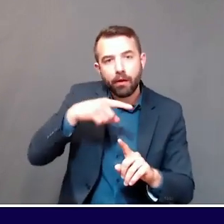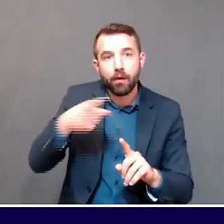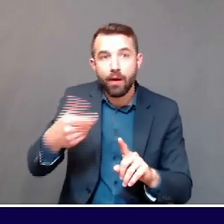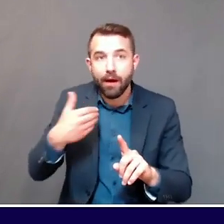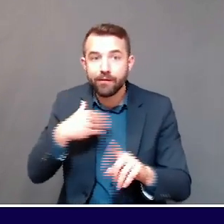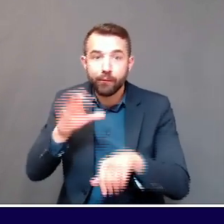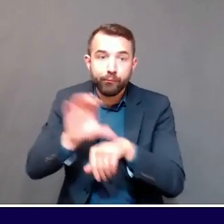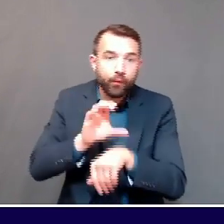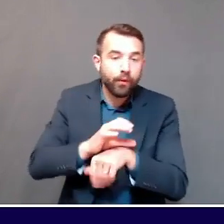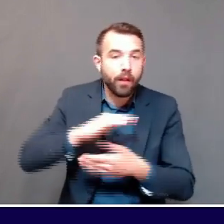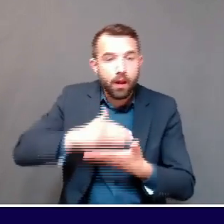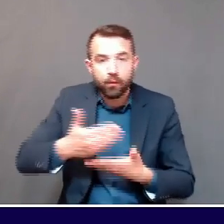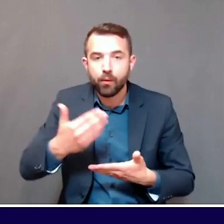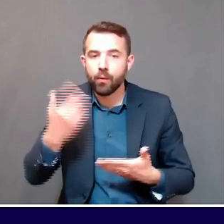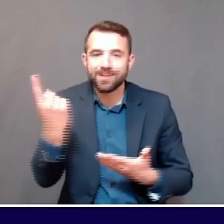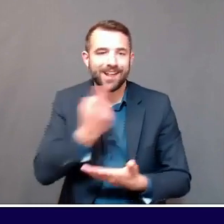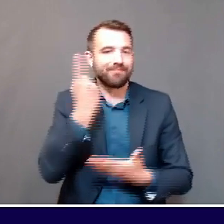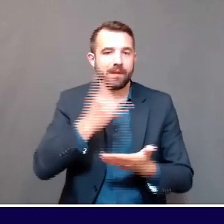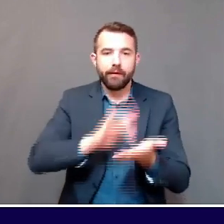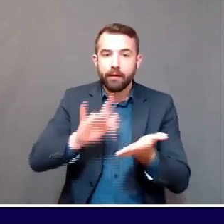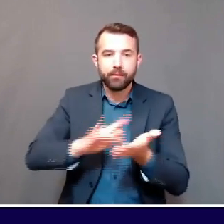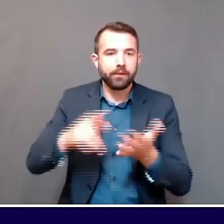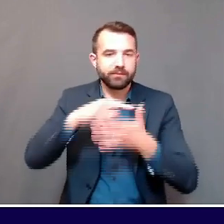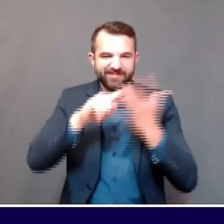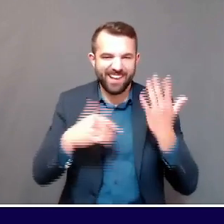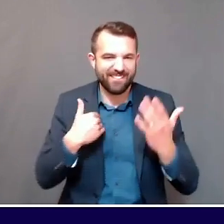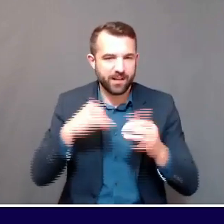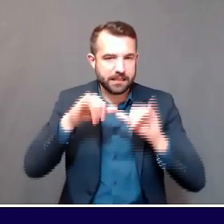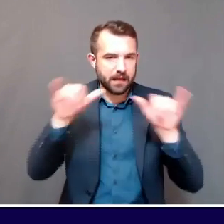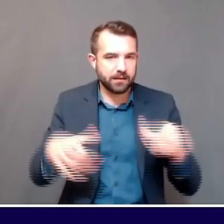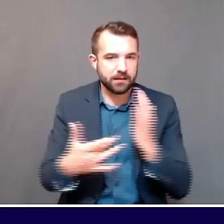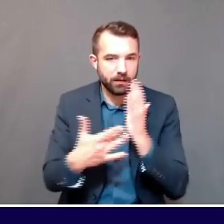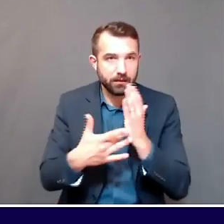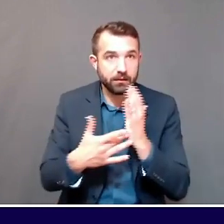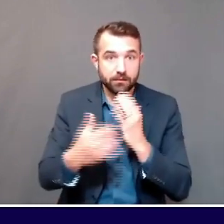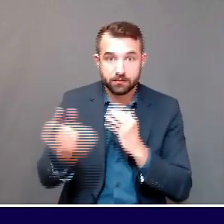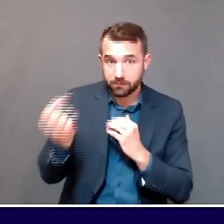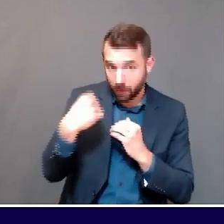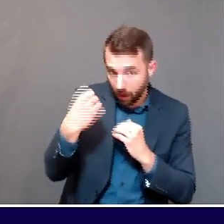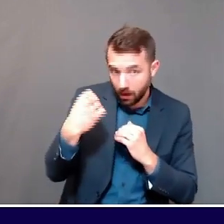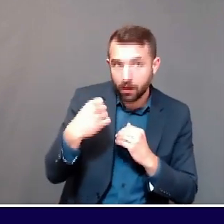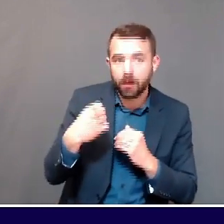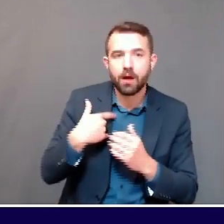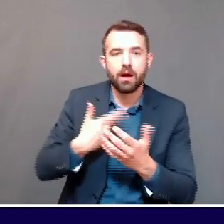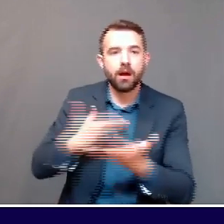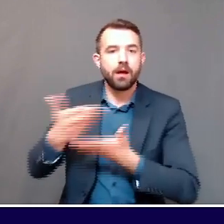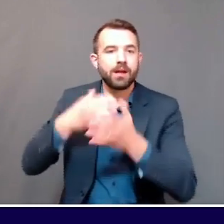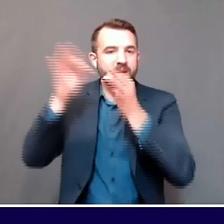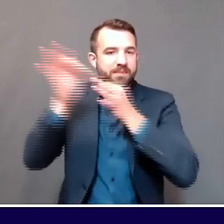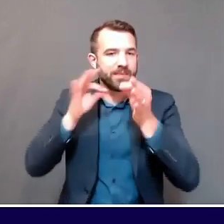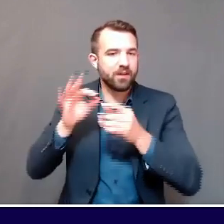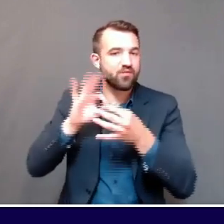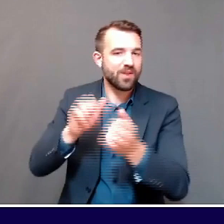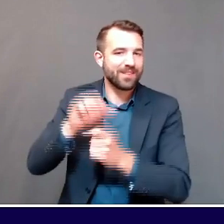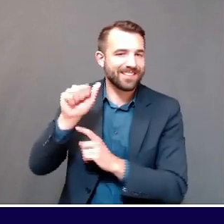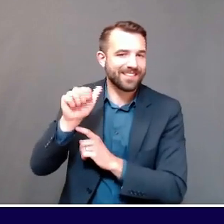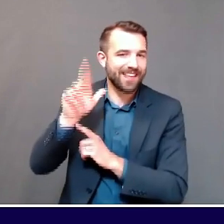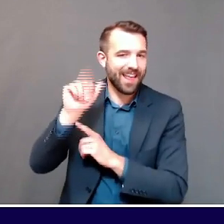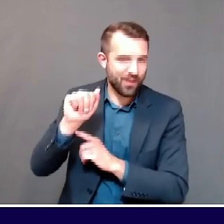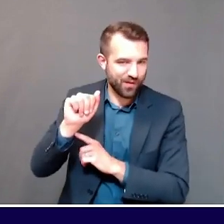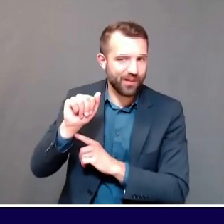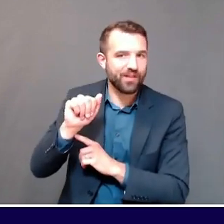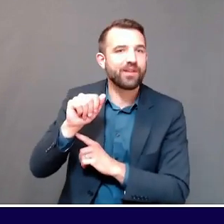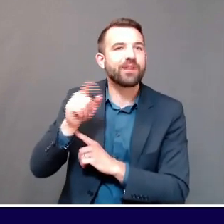just happens during that conversation. It doesn't require anything more than the Maine CDC staff person to log their name into Sarah